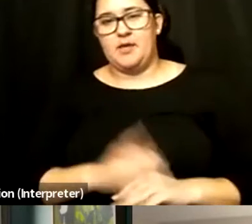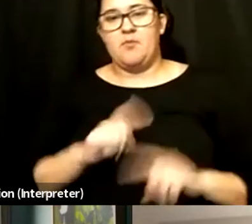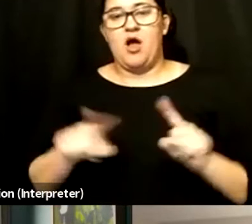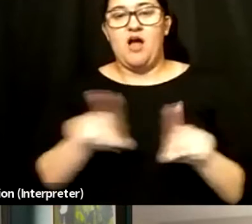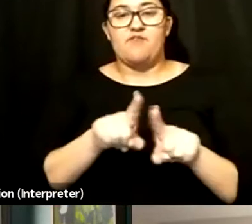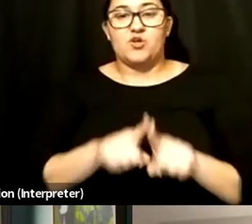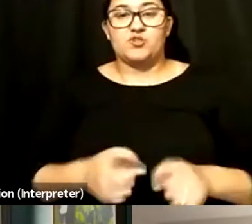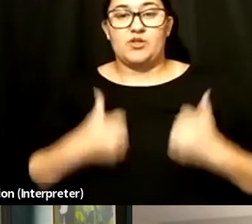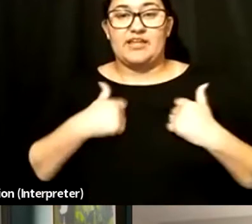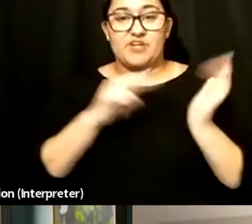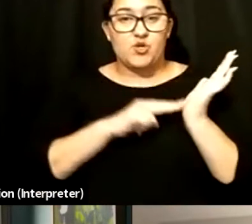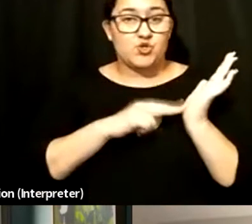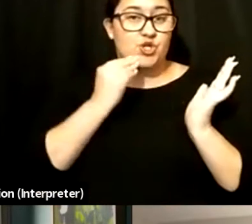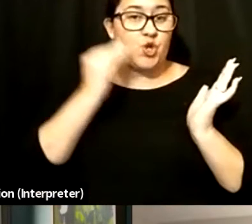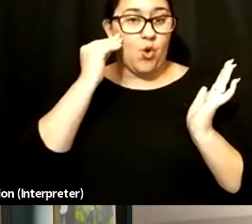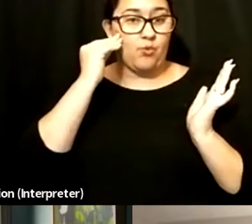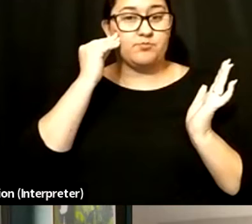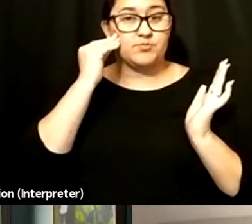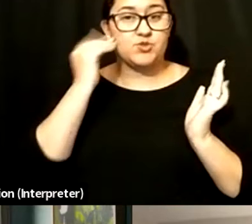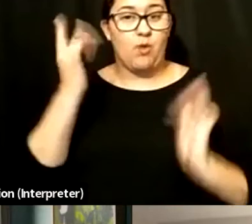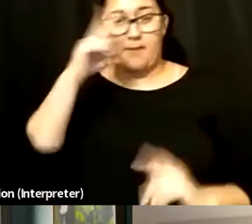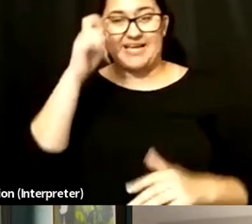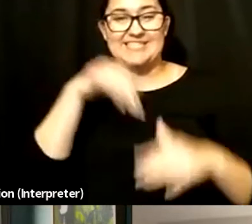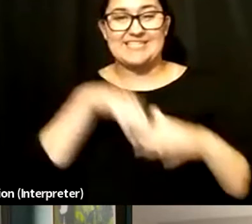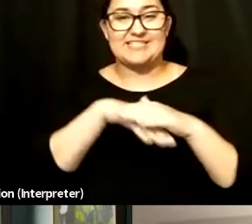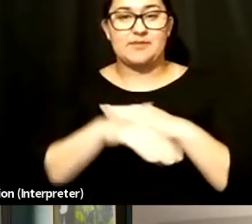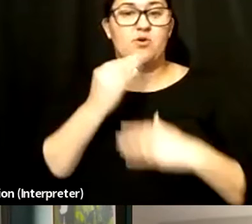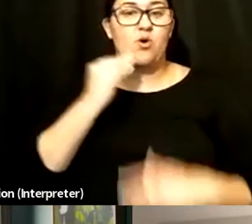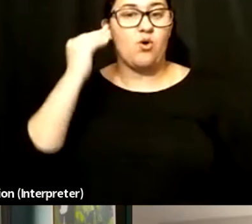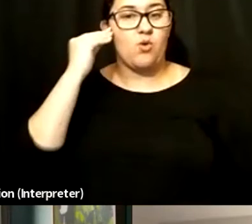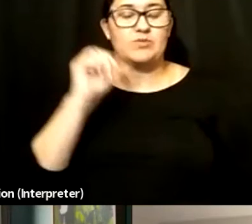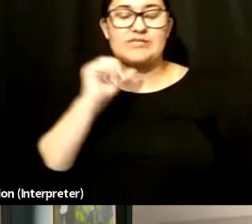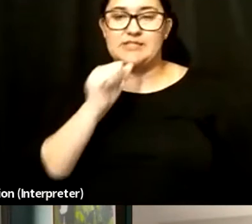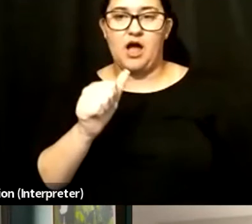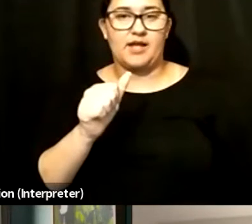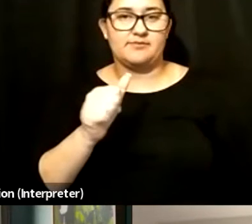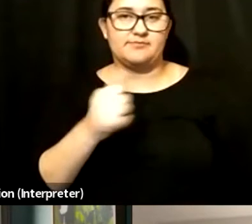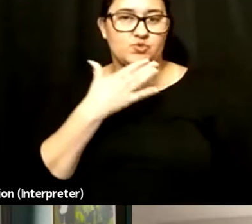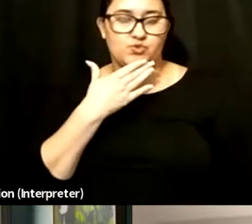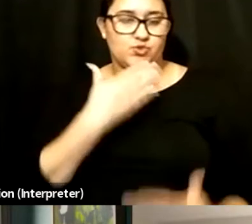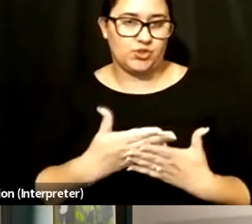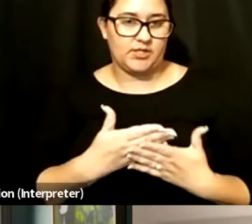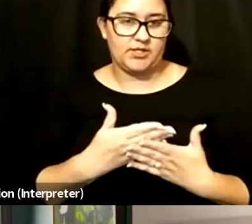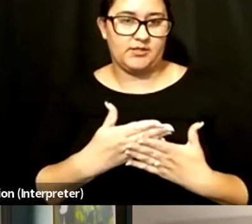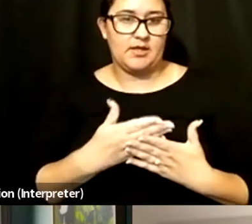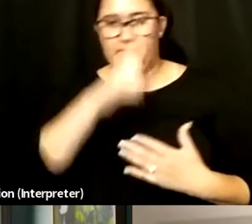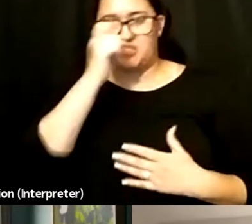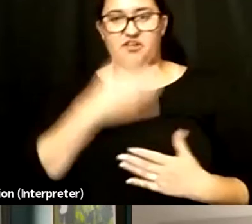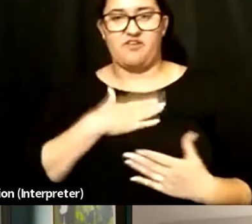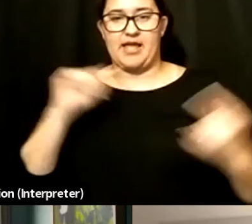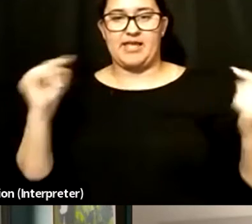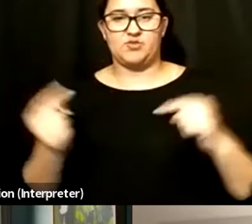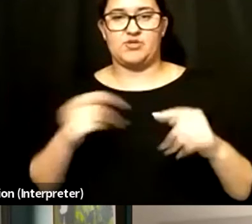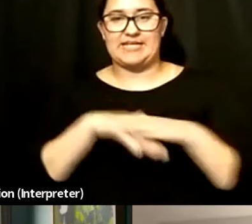nursing homes, because accessibility at home wasn't what it could have been given my injury. Like our